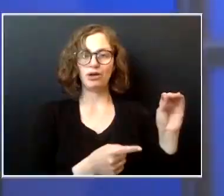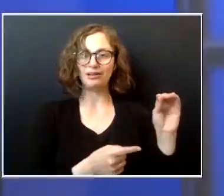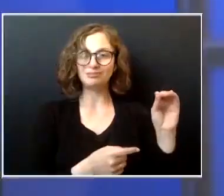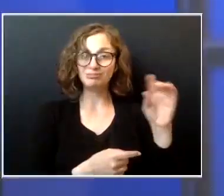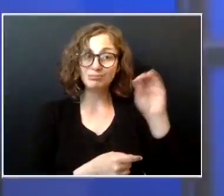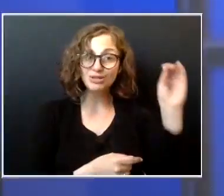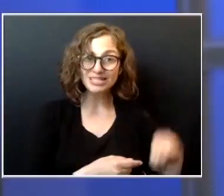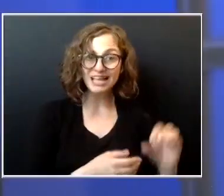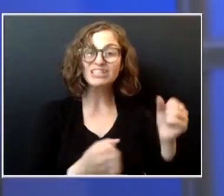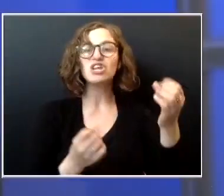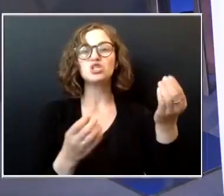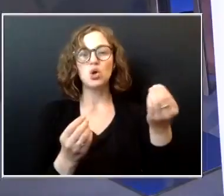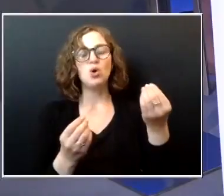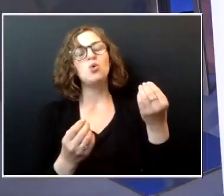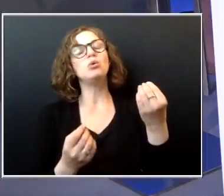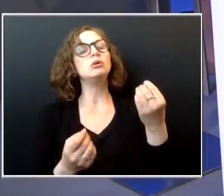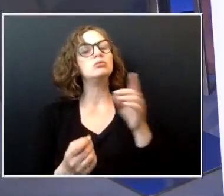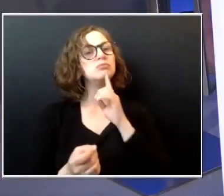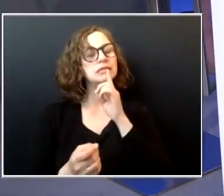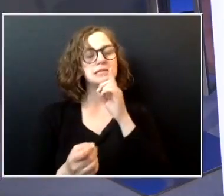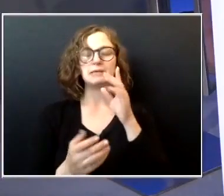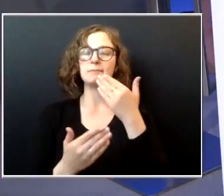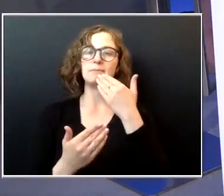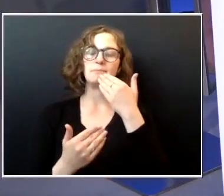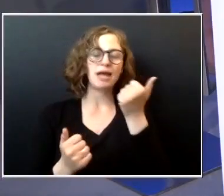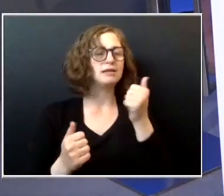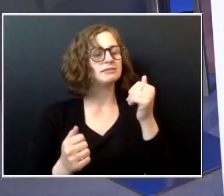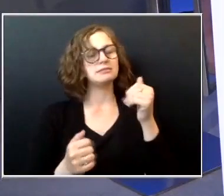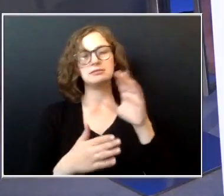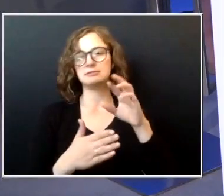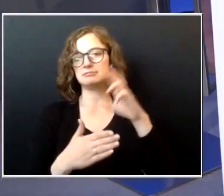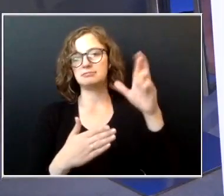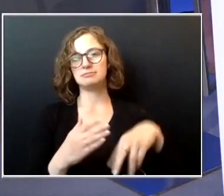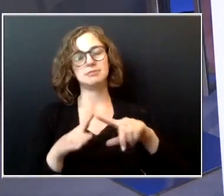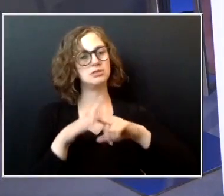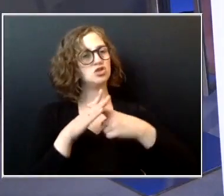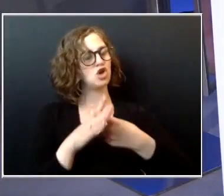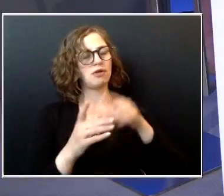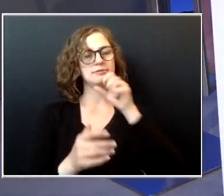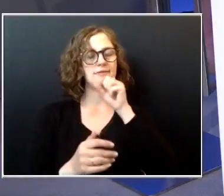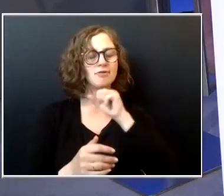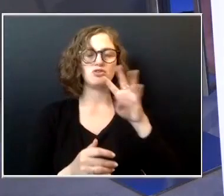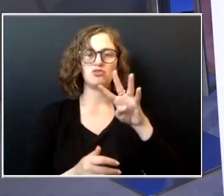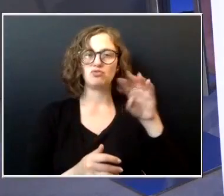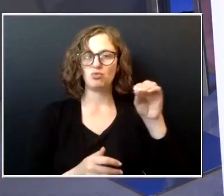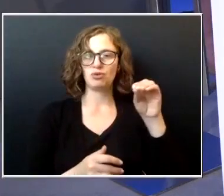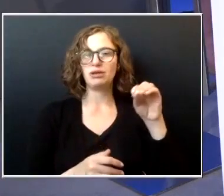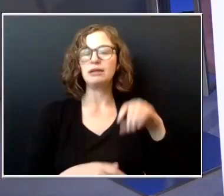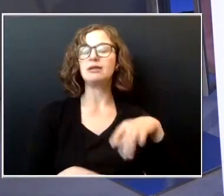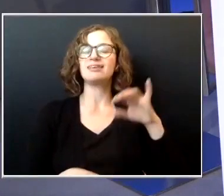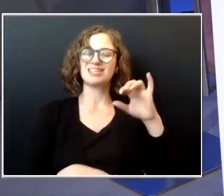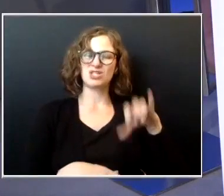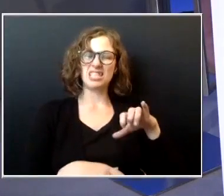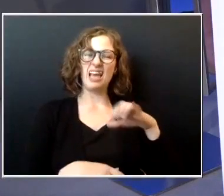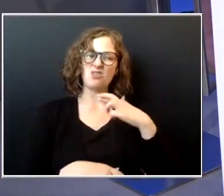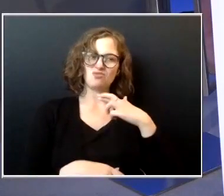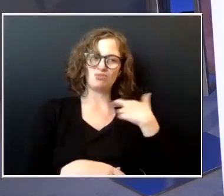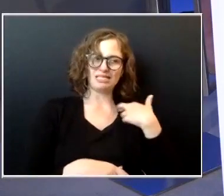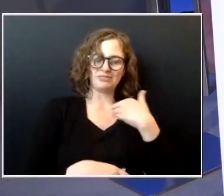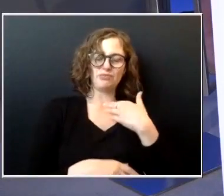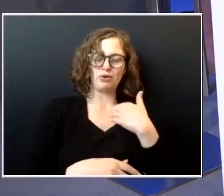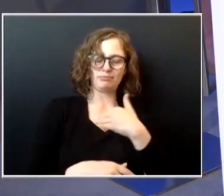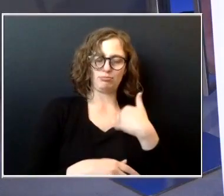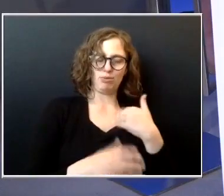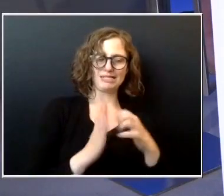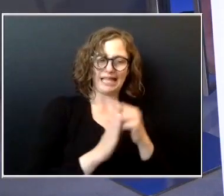outcomes. So what about someone younger than 40? How do they know if they're at a higher risk, and then when should they approach and get